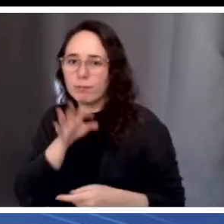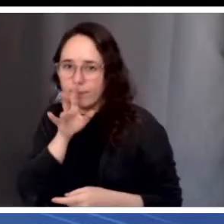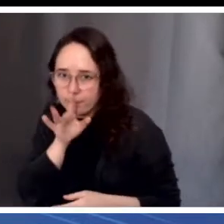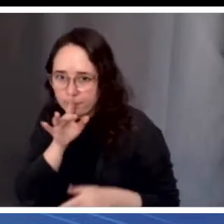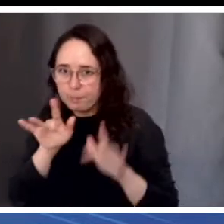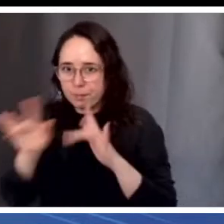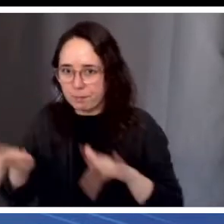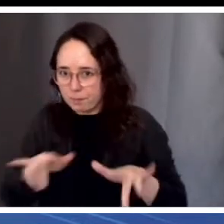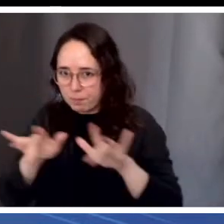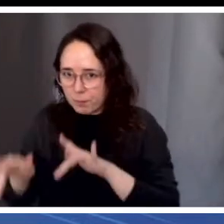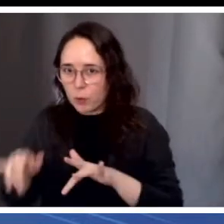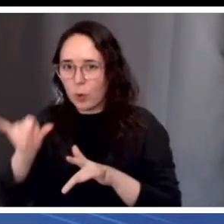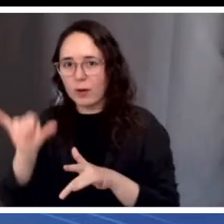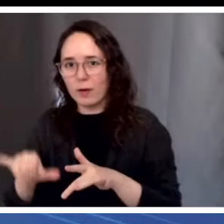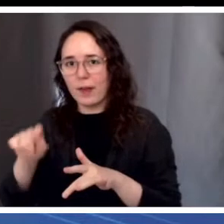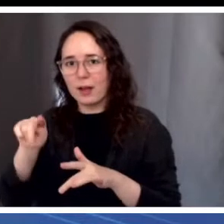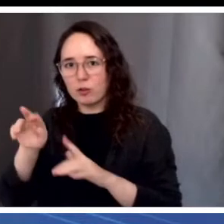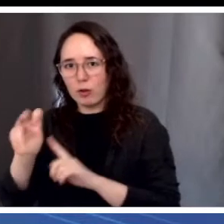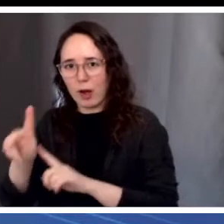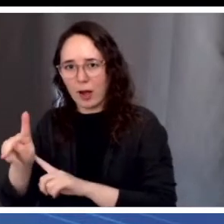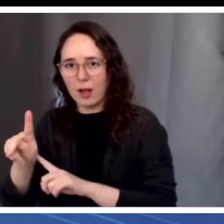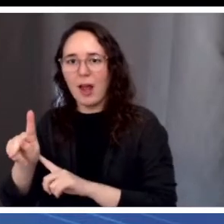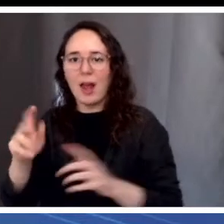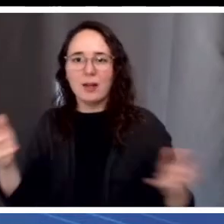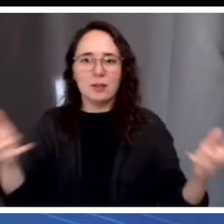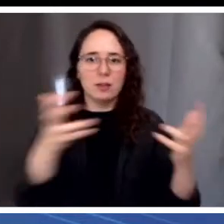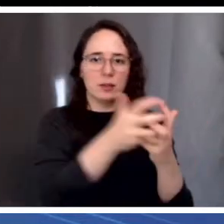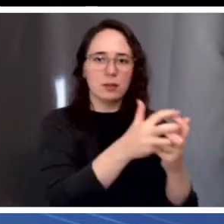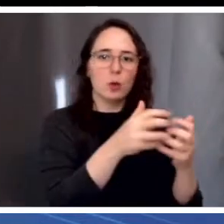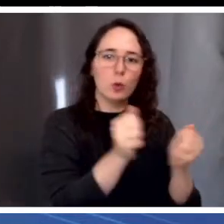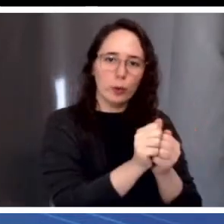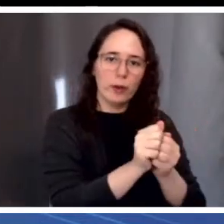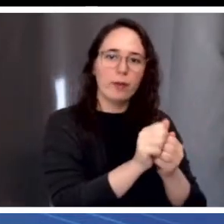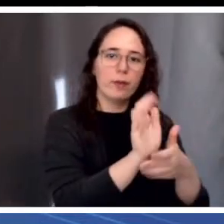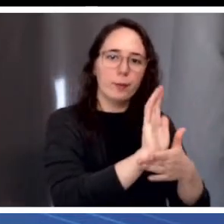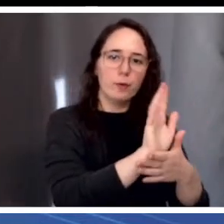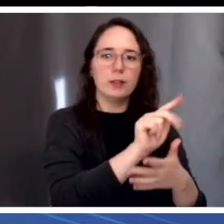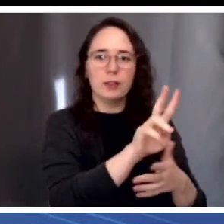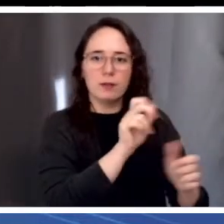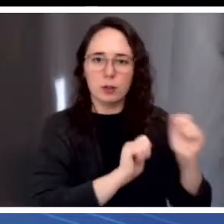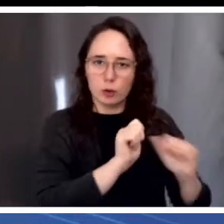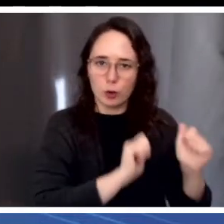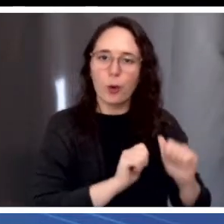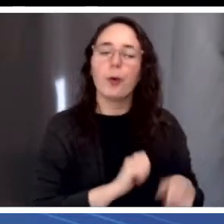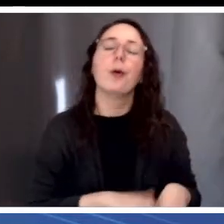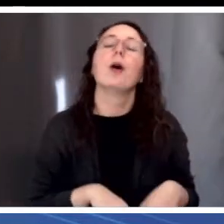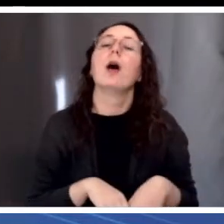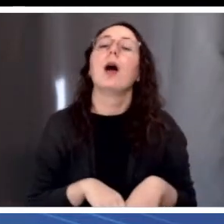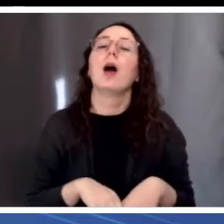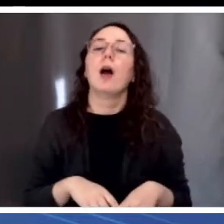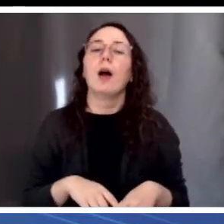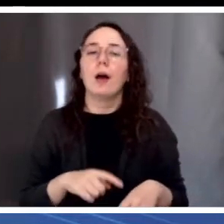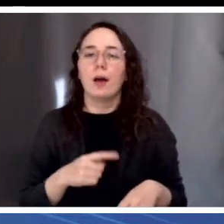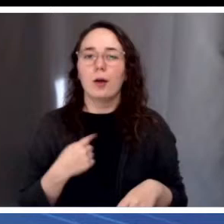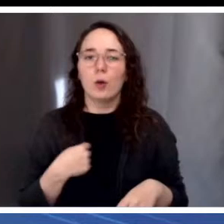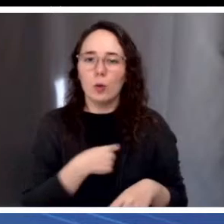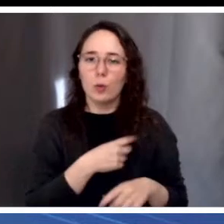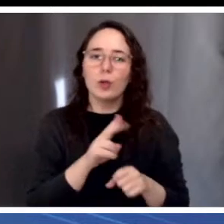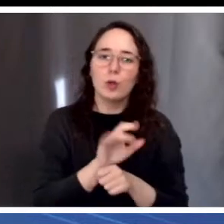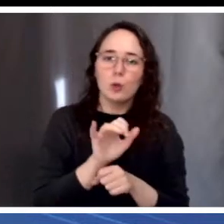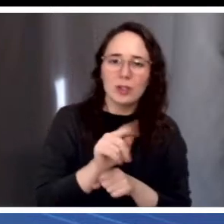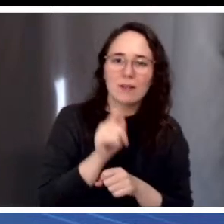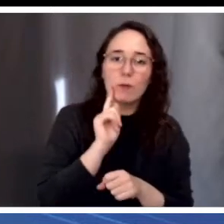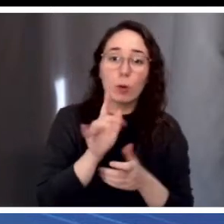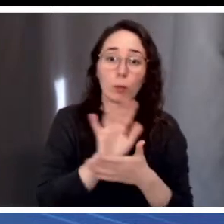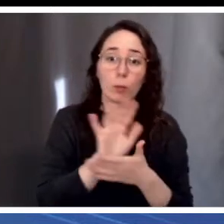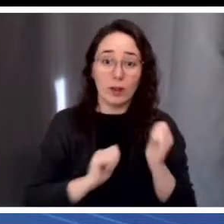mixed into the media, edited and also is used for various platforms, such as digital cinema packages in the movie theaters,